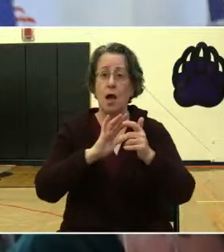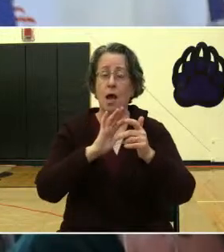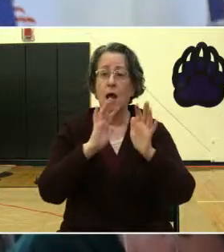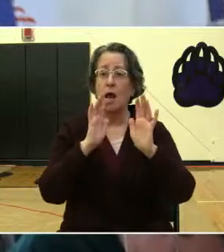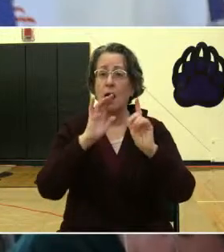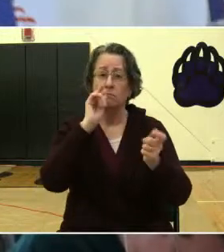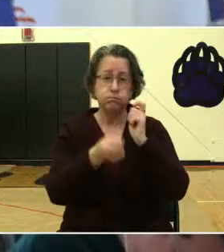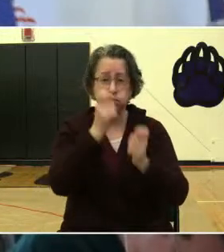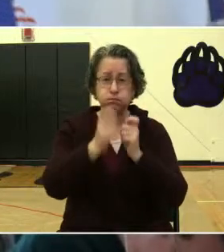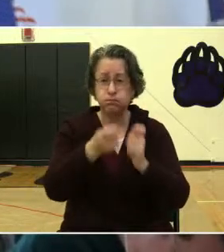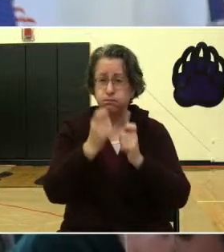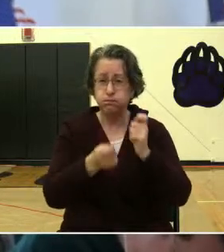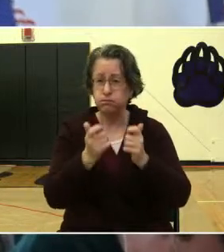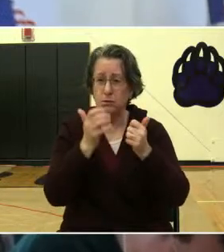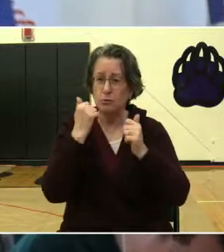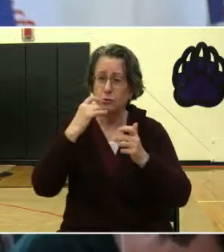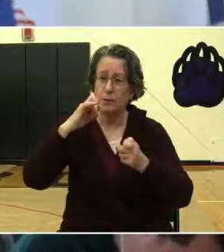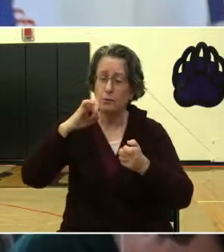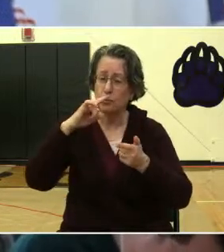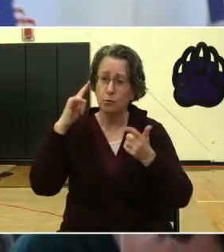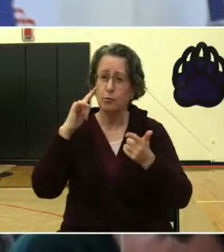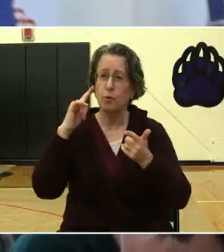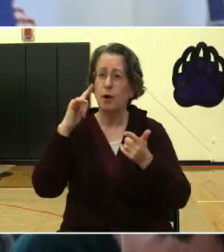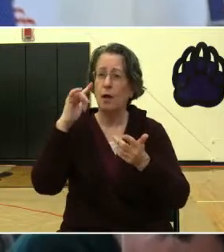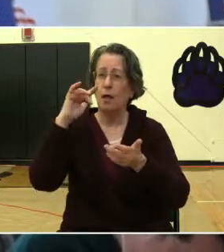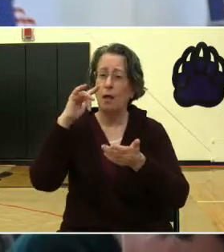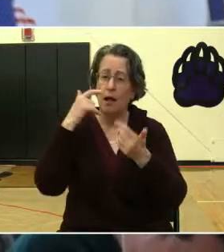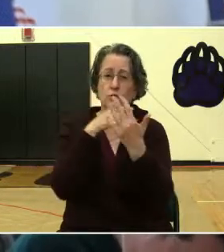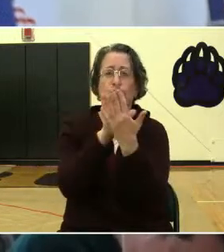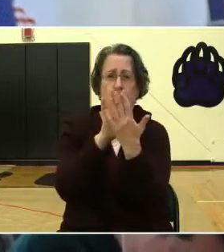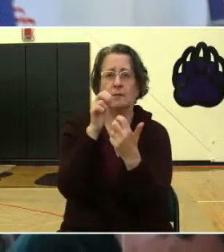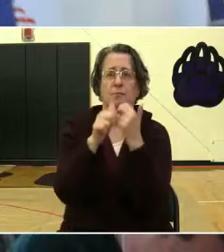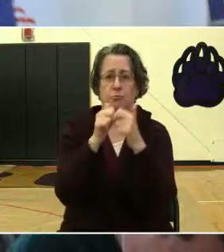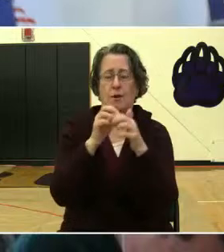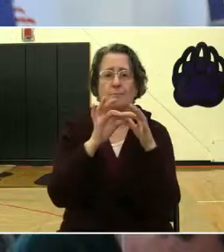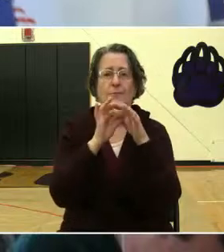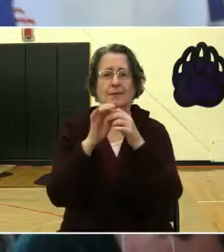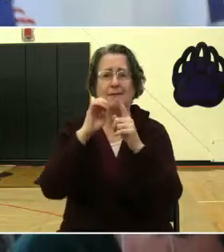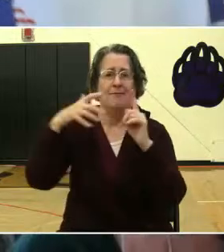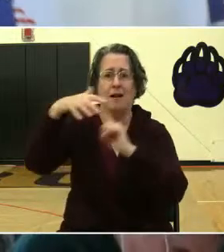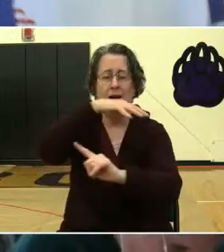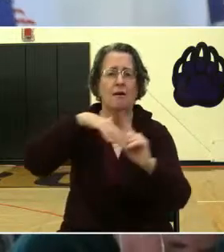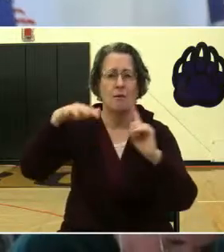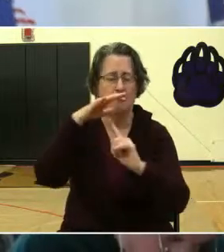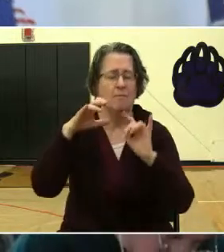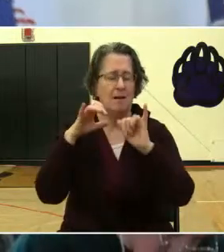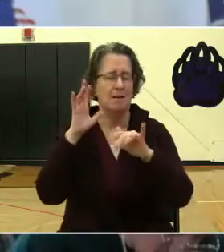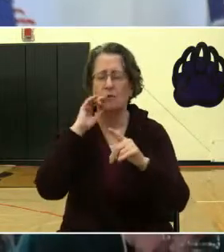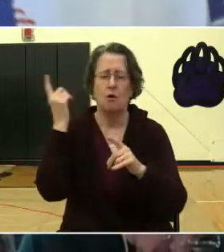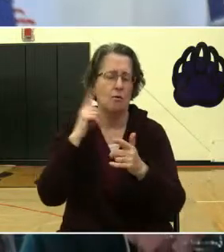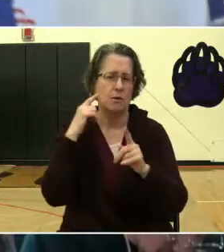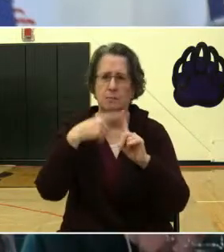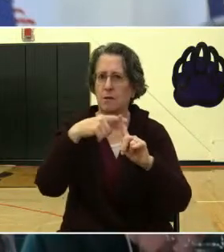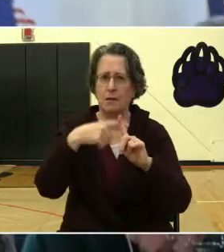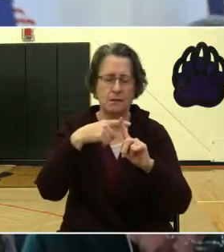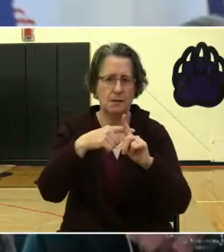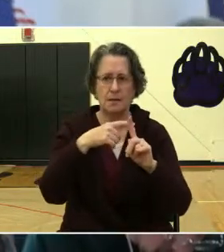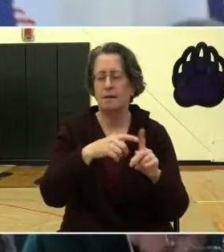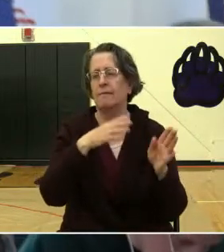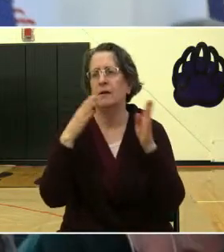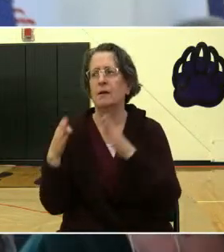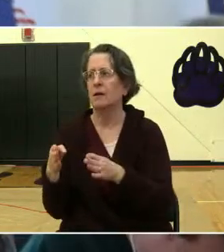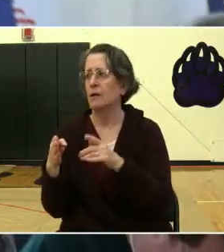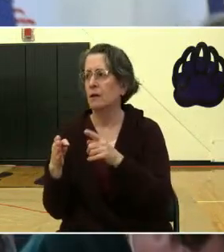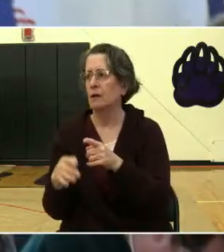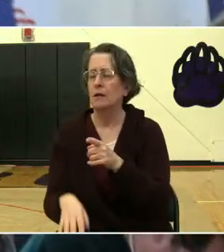is always a good use of money as mentioned uh covert expansion being proactive on on taking